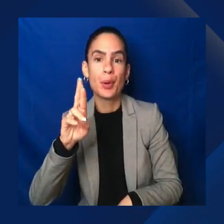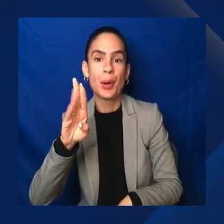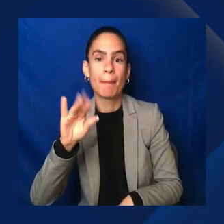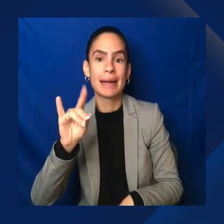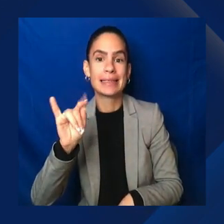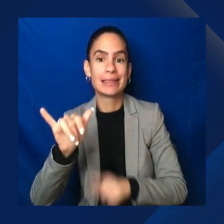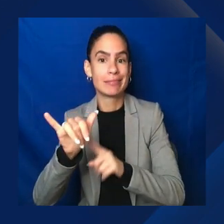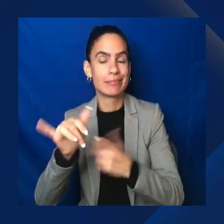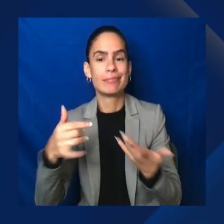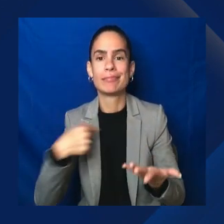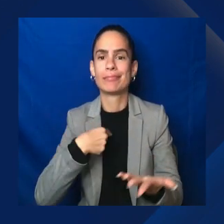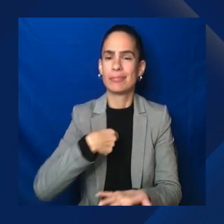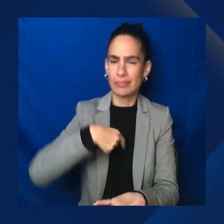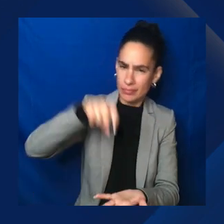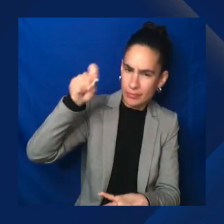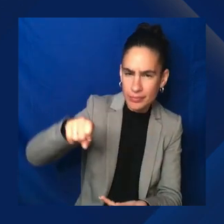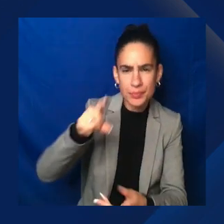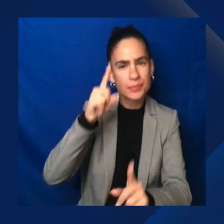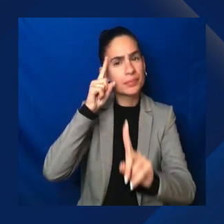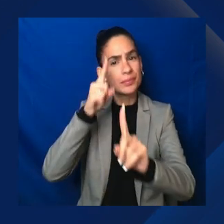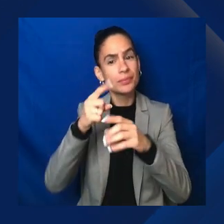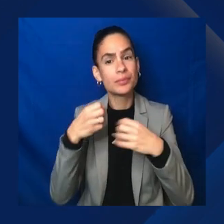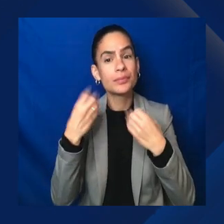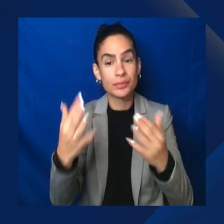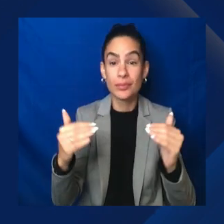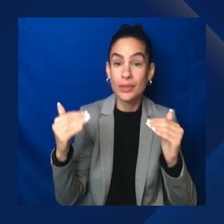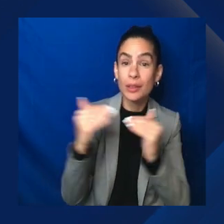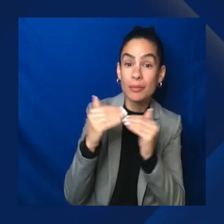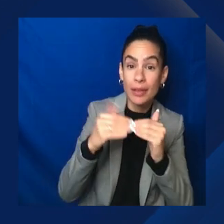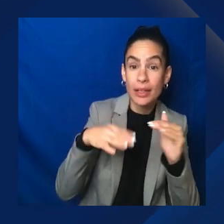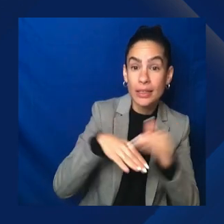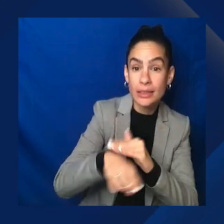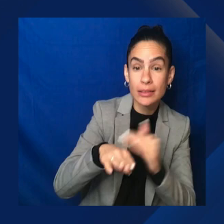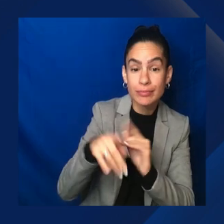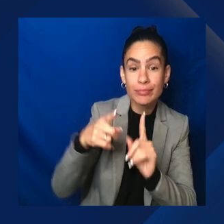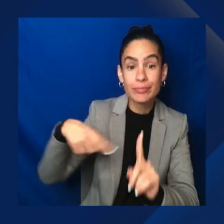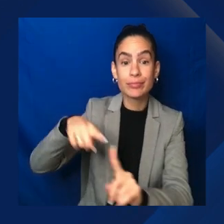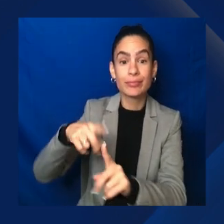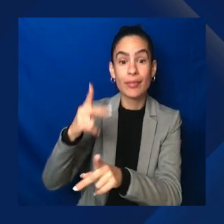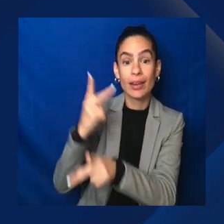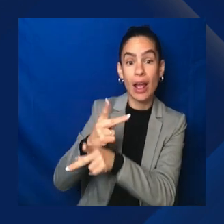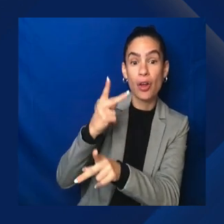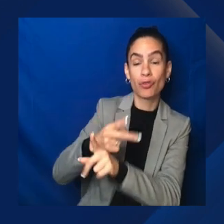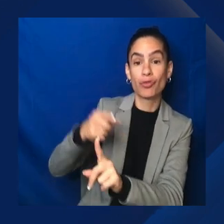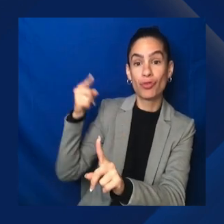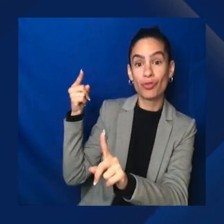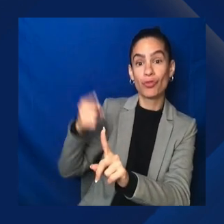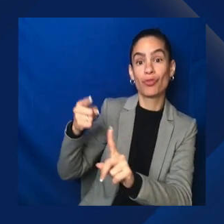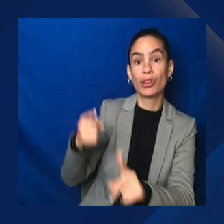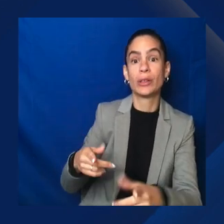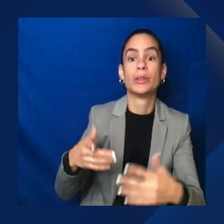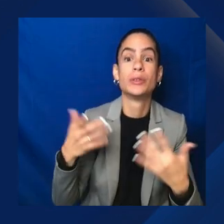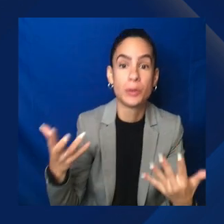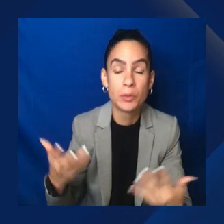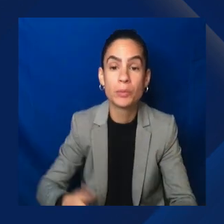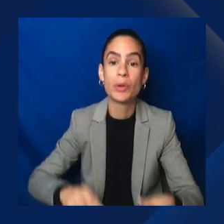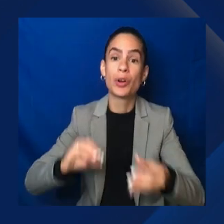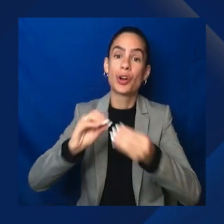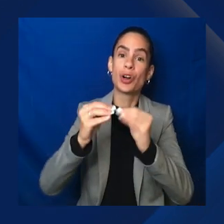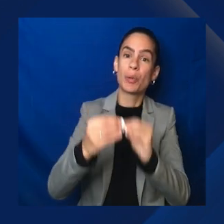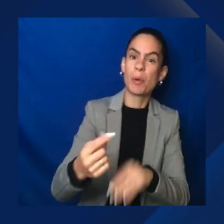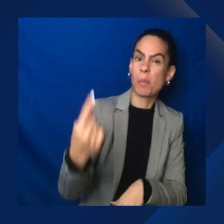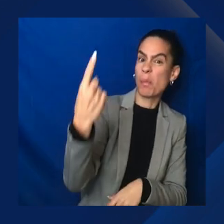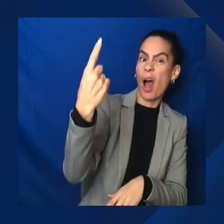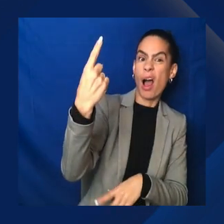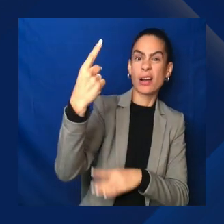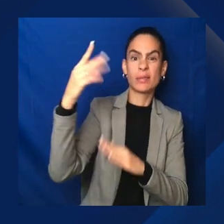equitable access to care. So the number one cause of maternal death in the United States